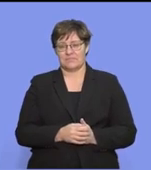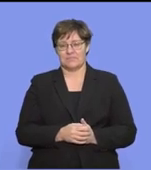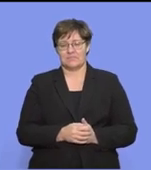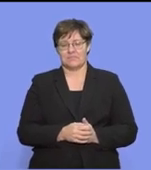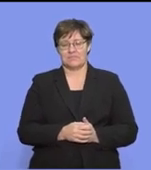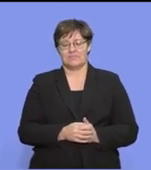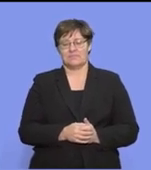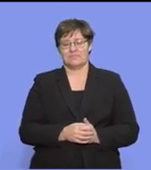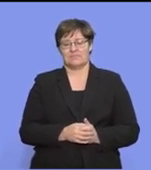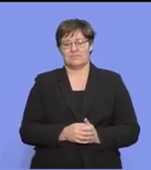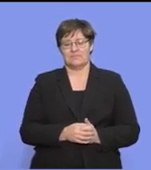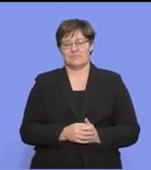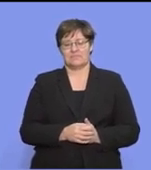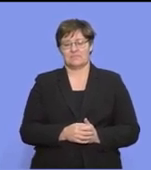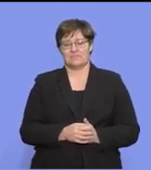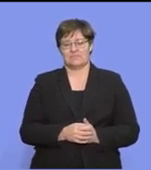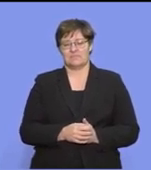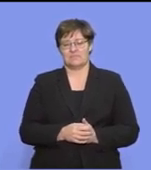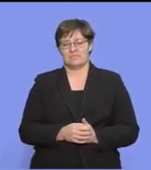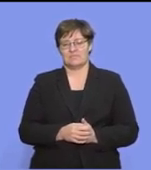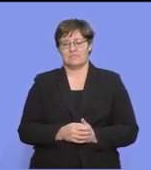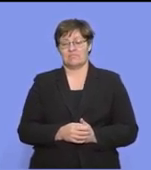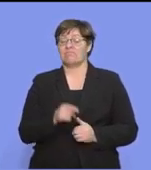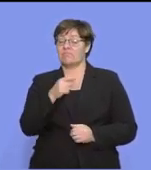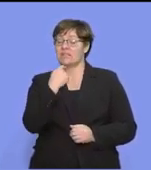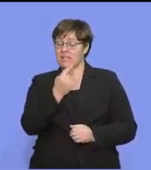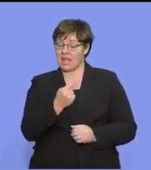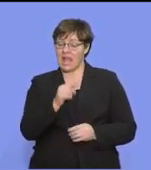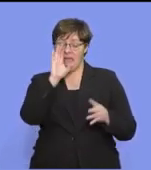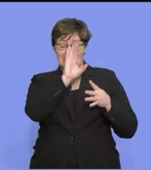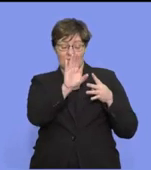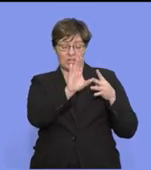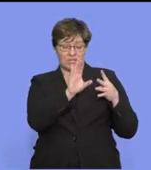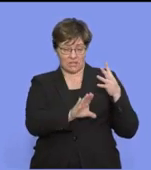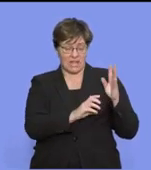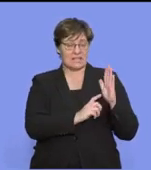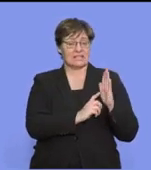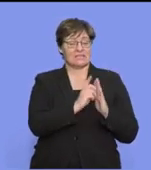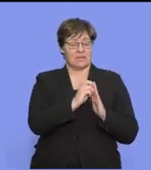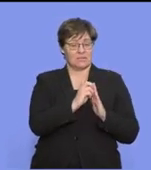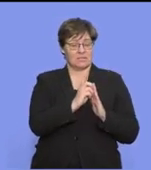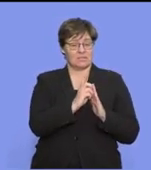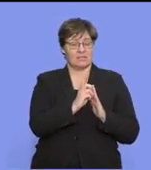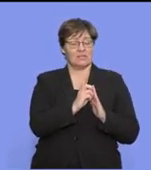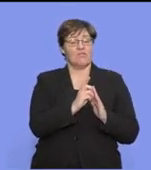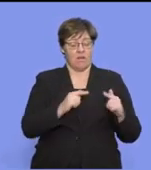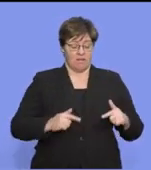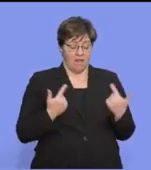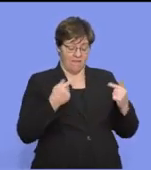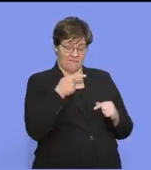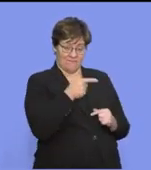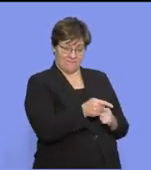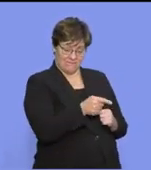All right, so if you have a look here, he says that the characteristics developed during the